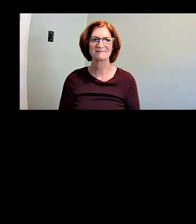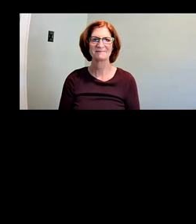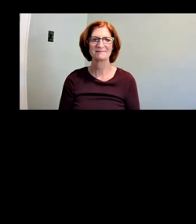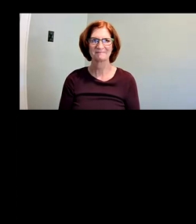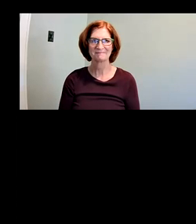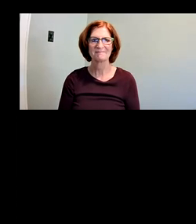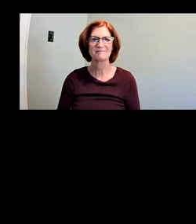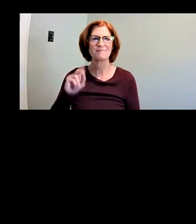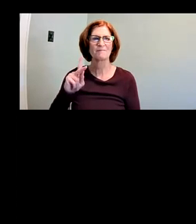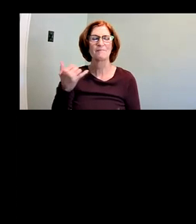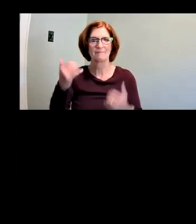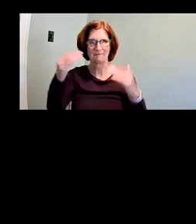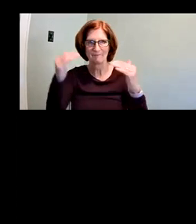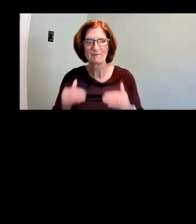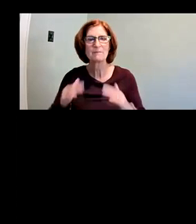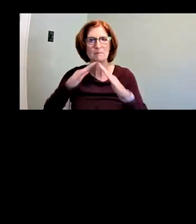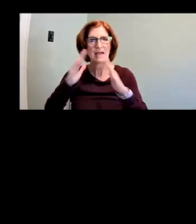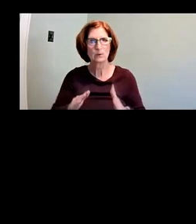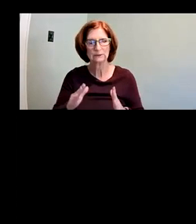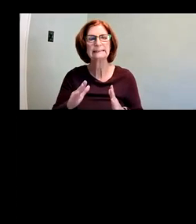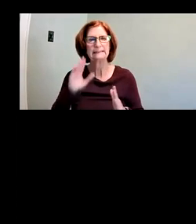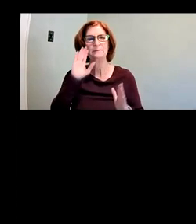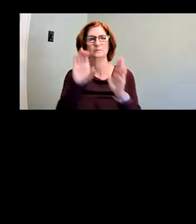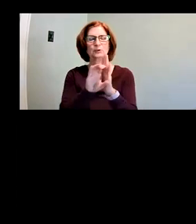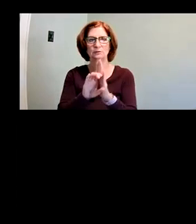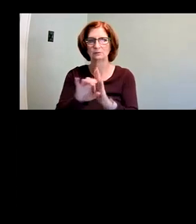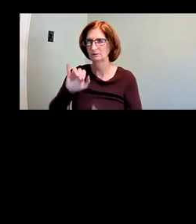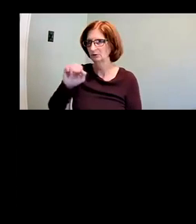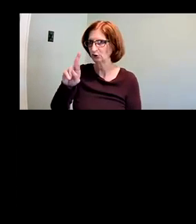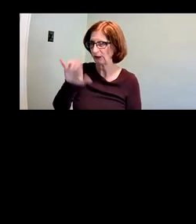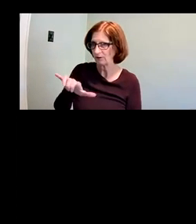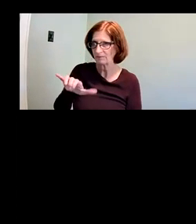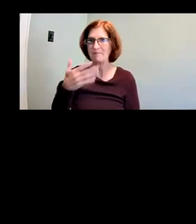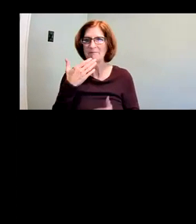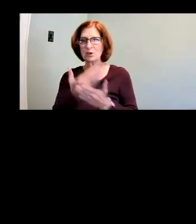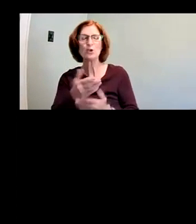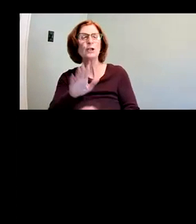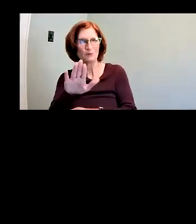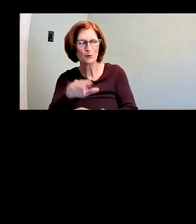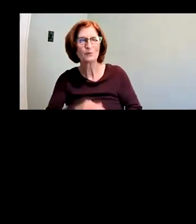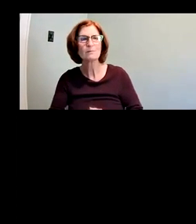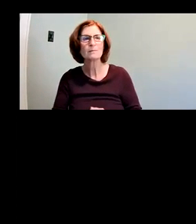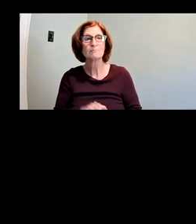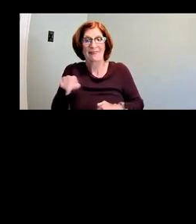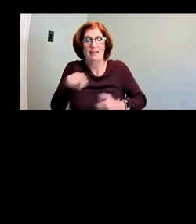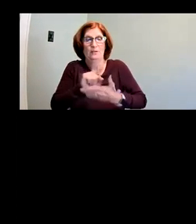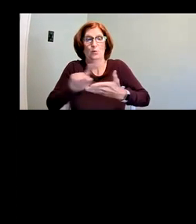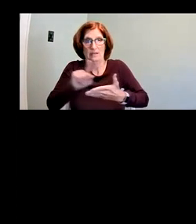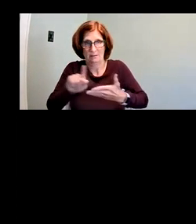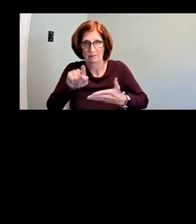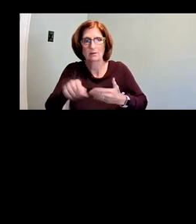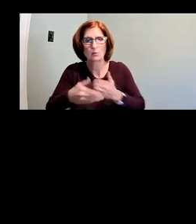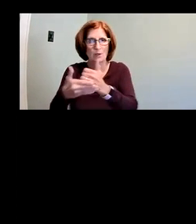I think we can move on to the housing dashboard. Jeremy, that's you. Good afternoon. As of this week, we have